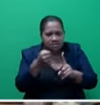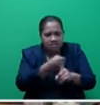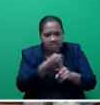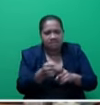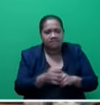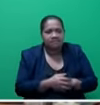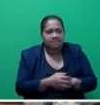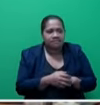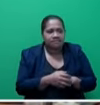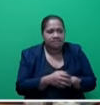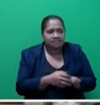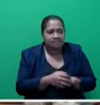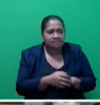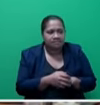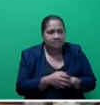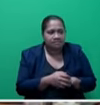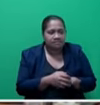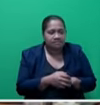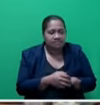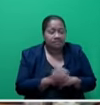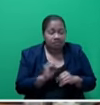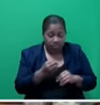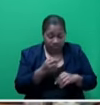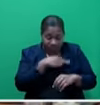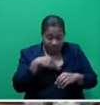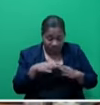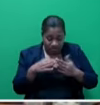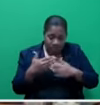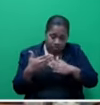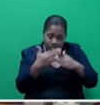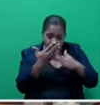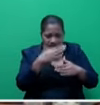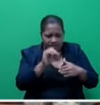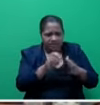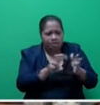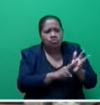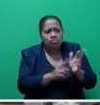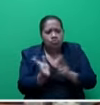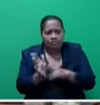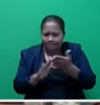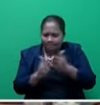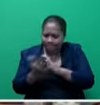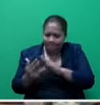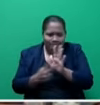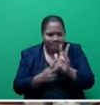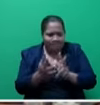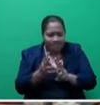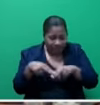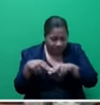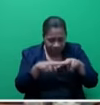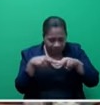Honourable Speaker, the Ministry is working with 50 rural communities across Fiji establishing community waste